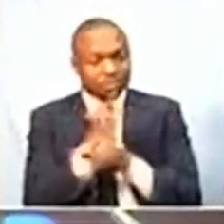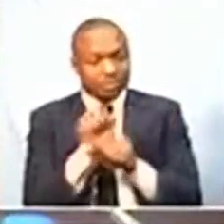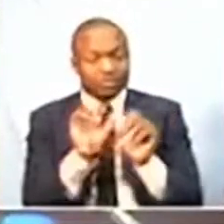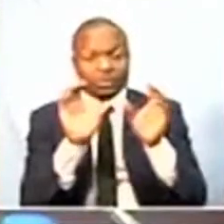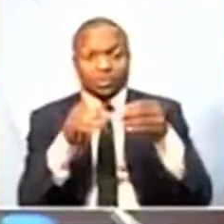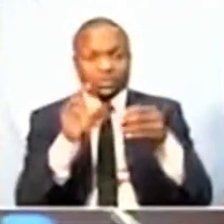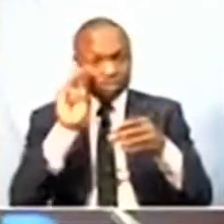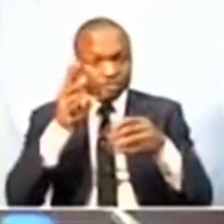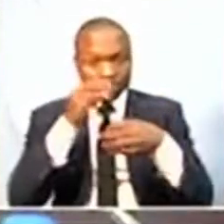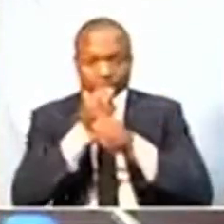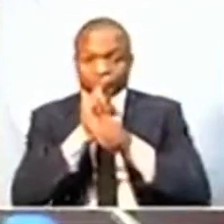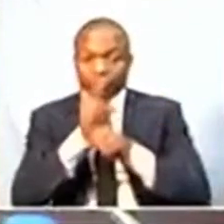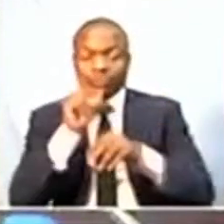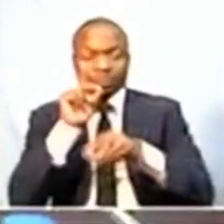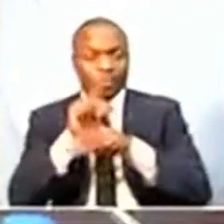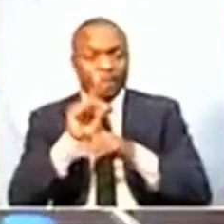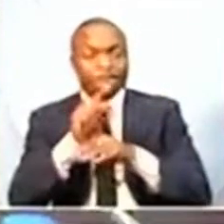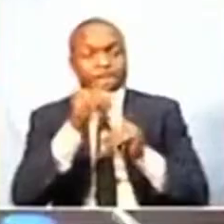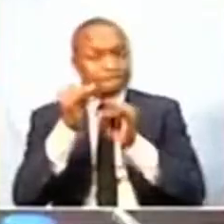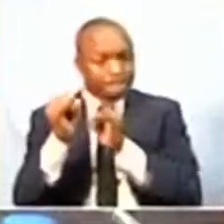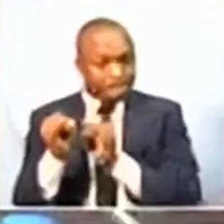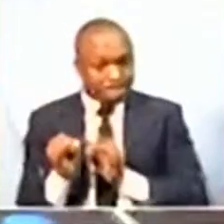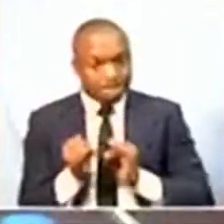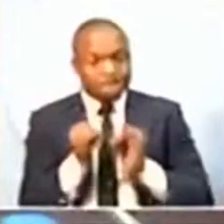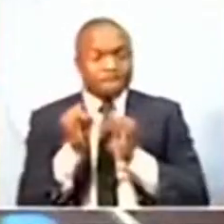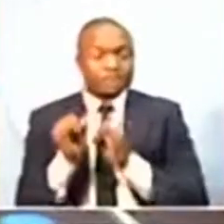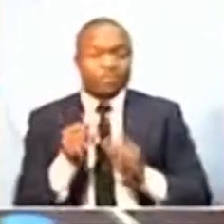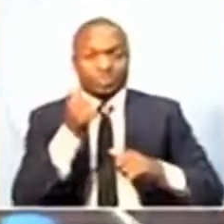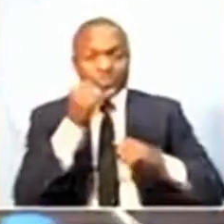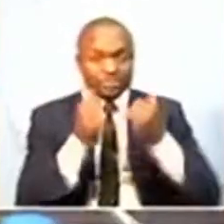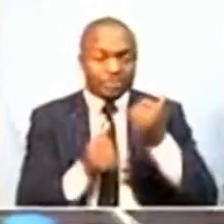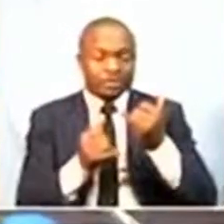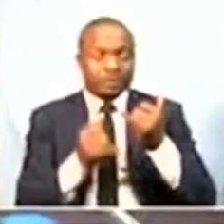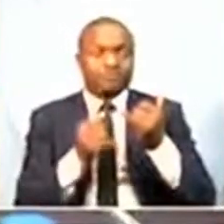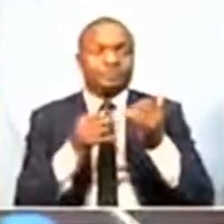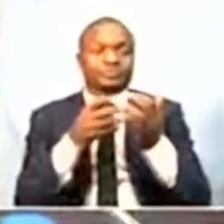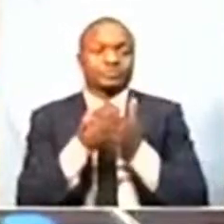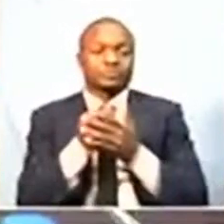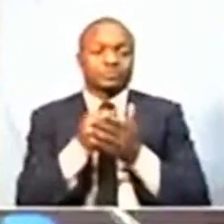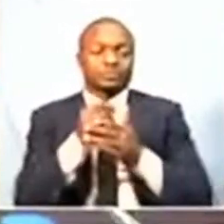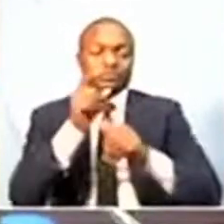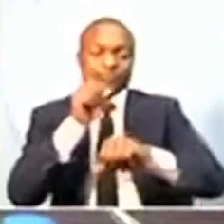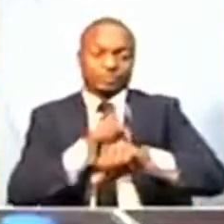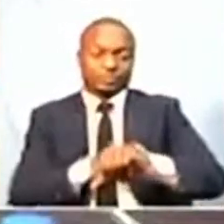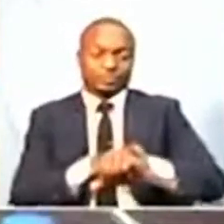Council will ensure that the projects are implemented and completed within the accounting period.